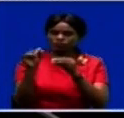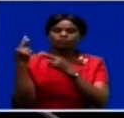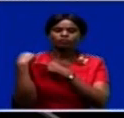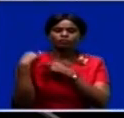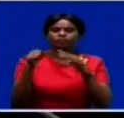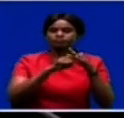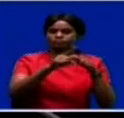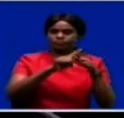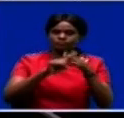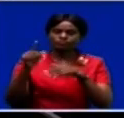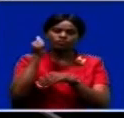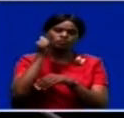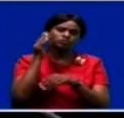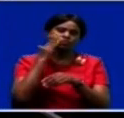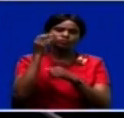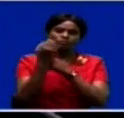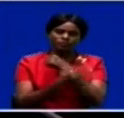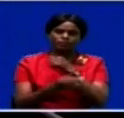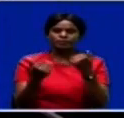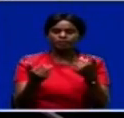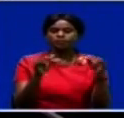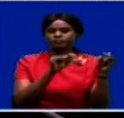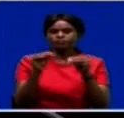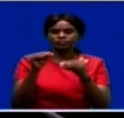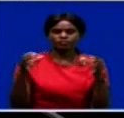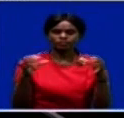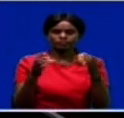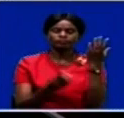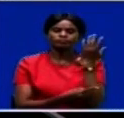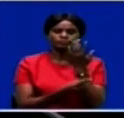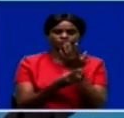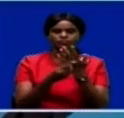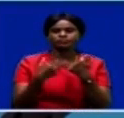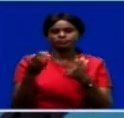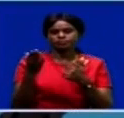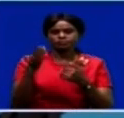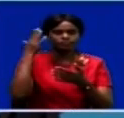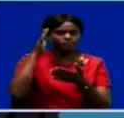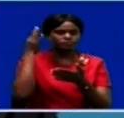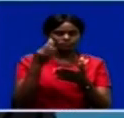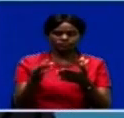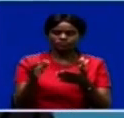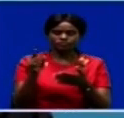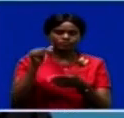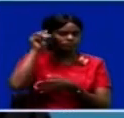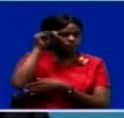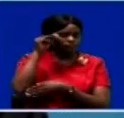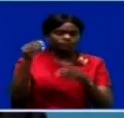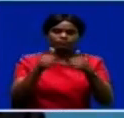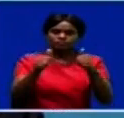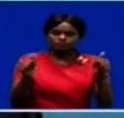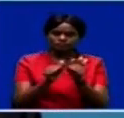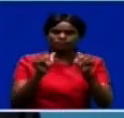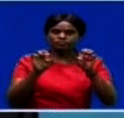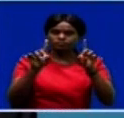her counterpart at Home Affairs, Pamela Kabamba, goes to the Ministry of Community Development. Permanent Secretary at the Ministry of General Education,